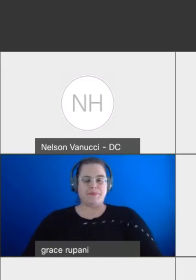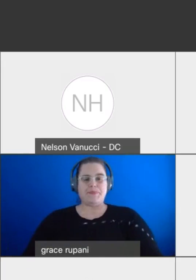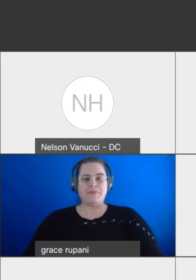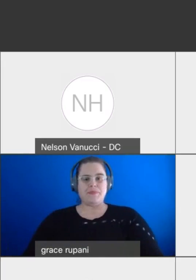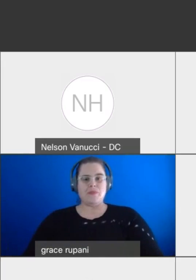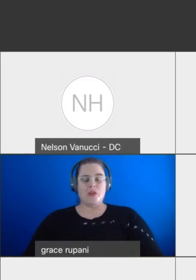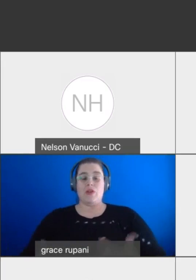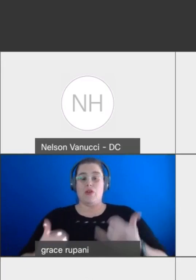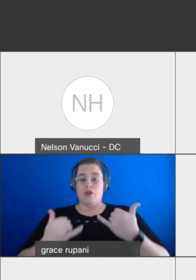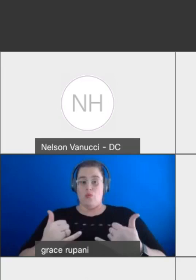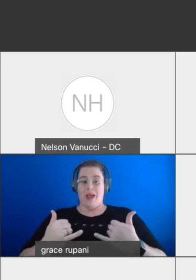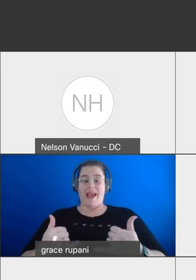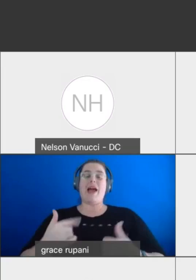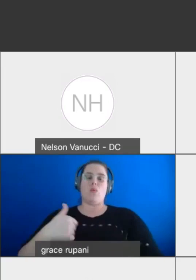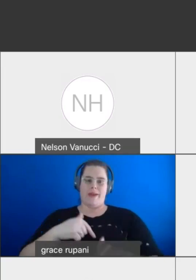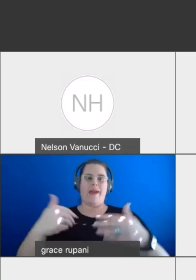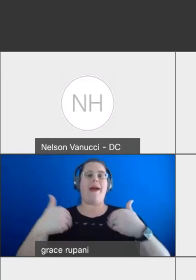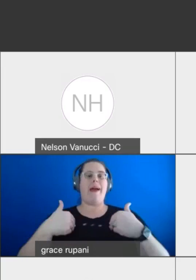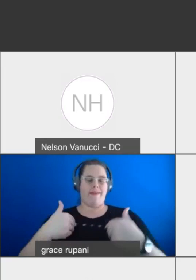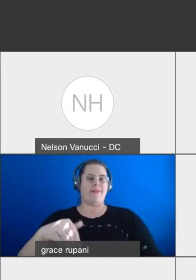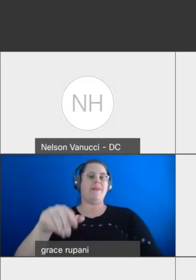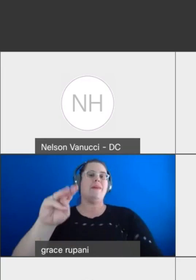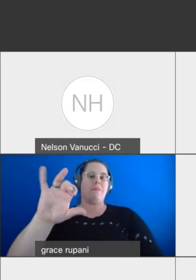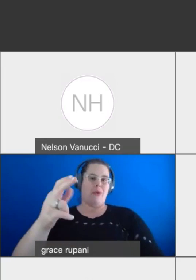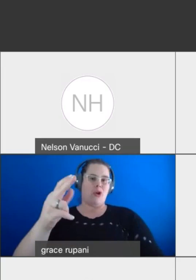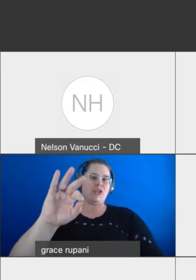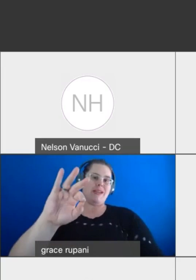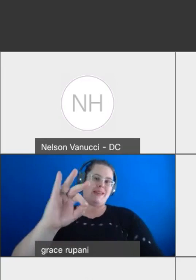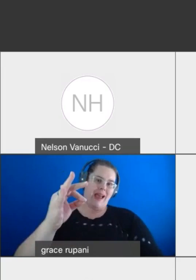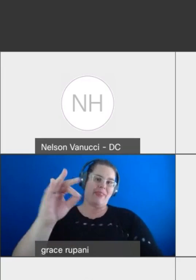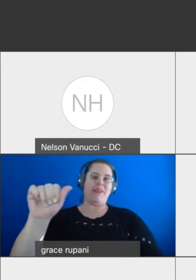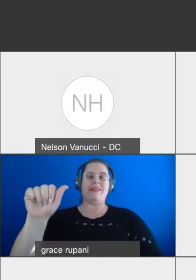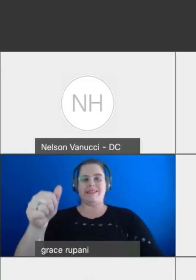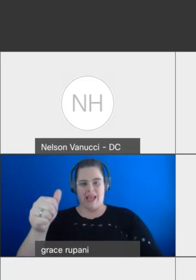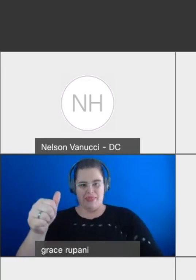have the 9th and 10th scheduled, and the 16th and 17th, they are working on